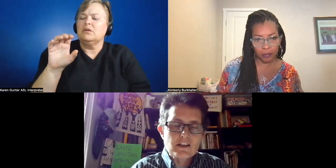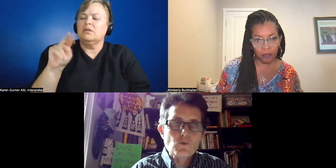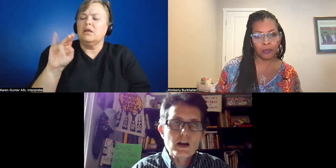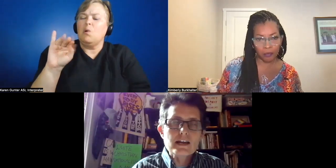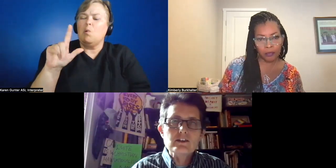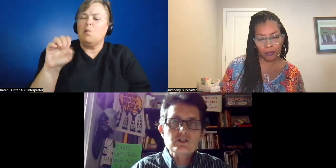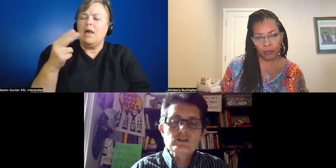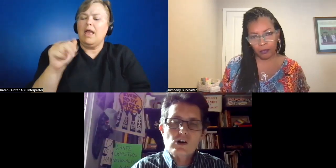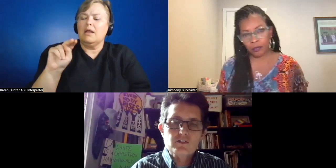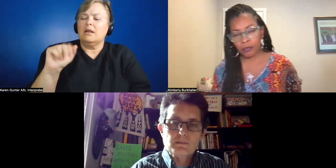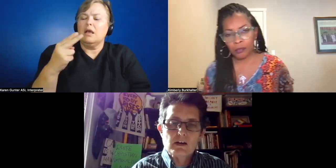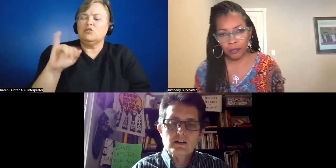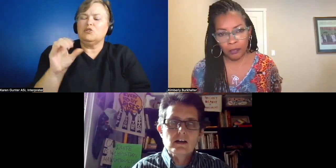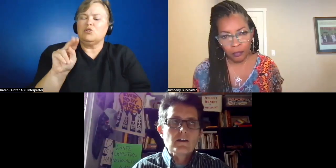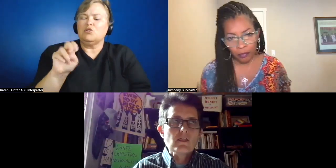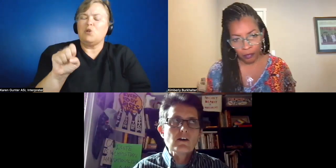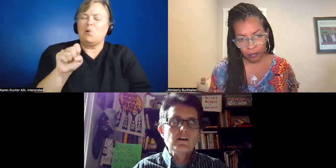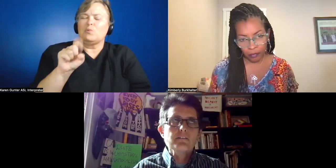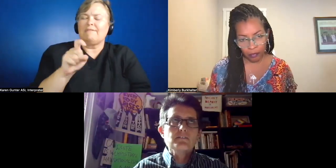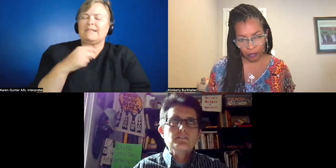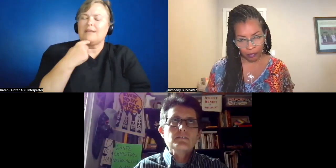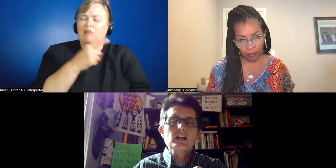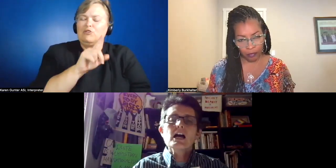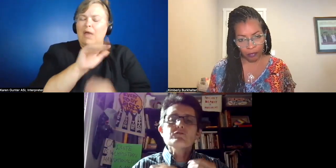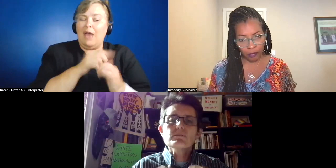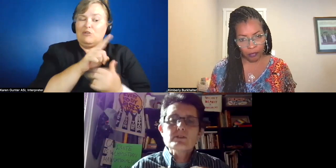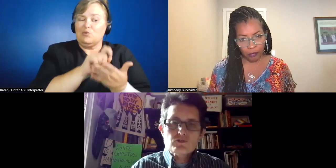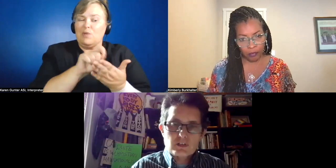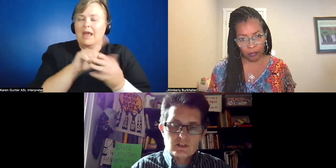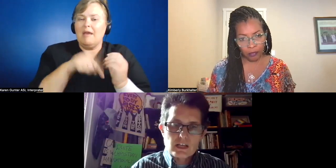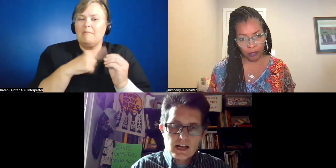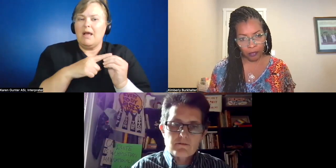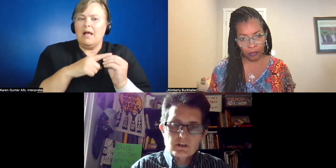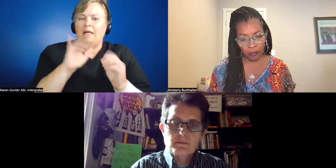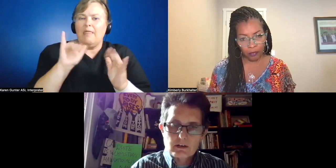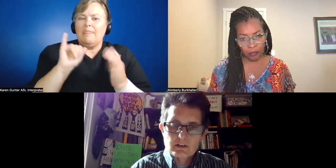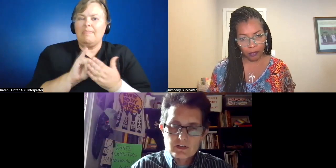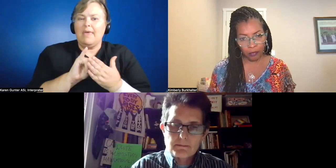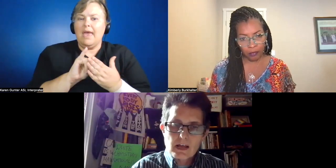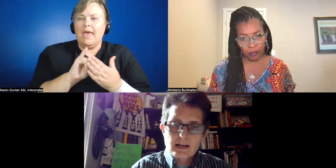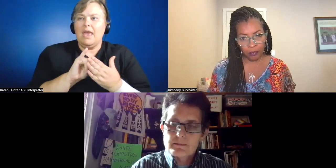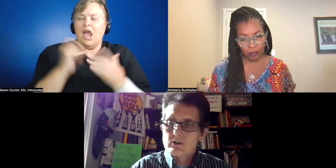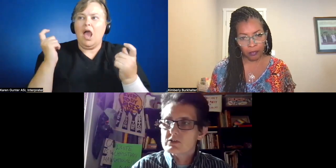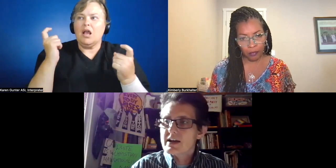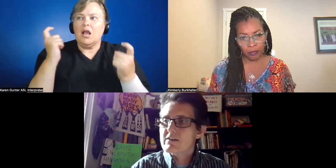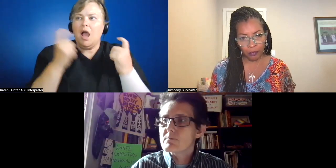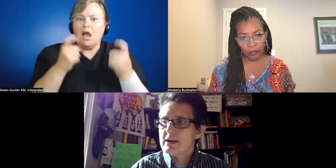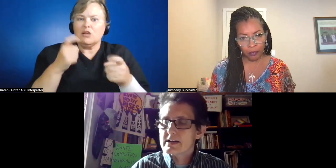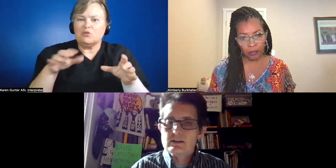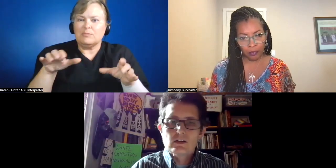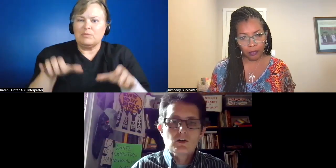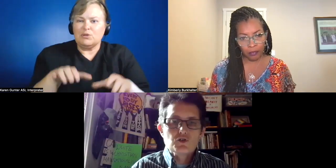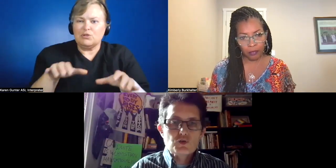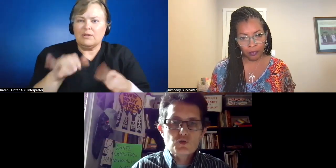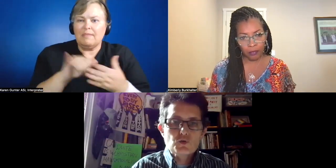in the way that she talks about the contributions that African Americans, that Black Americans have